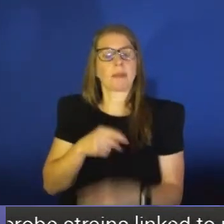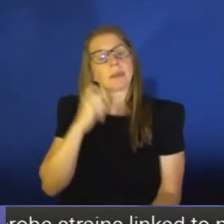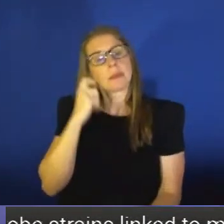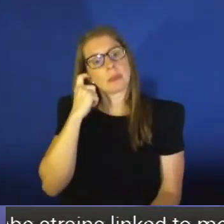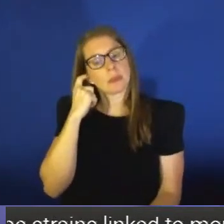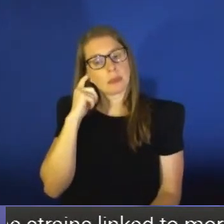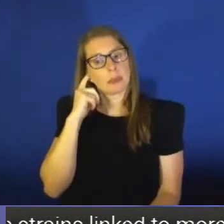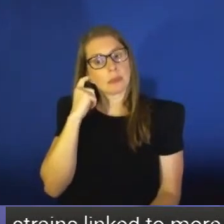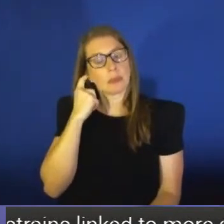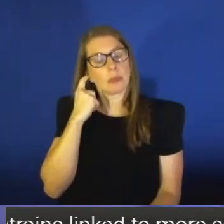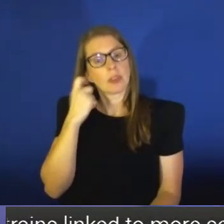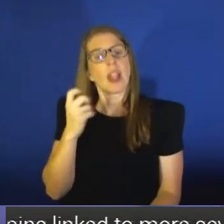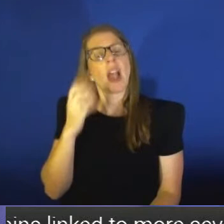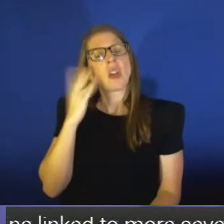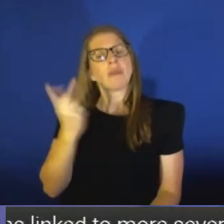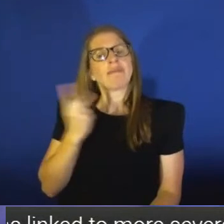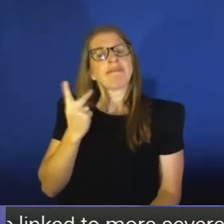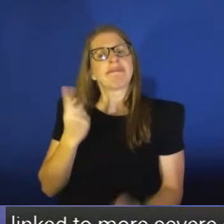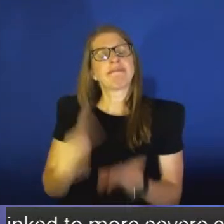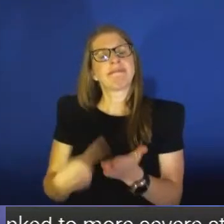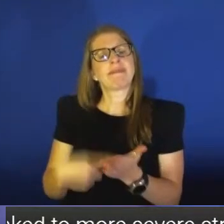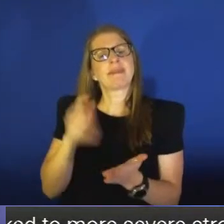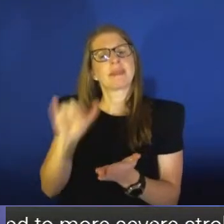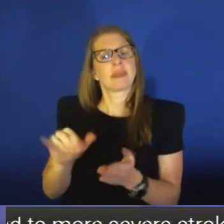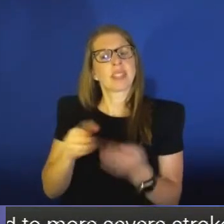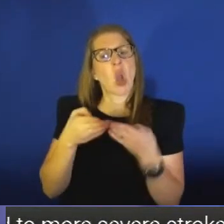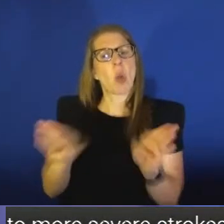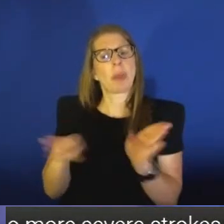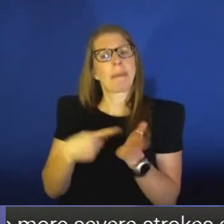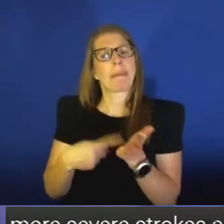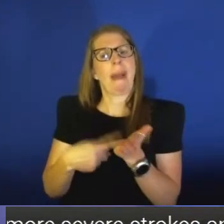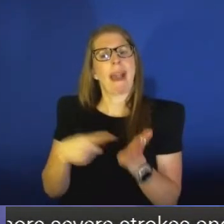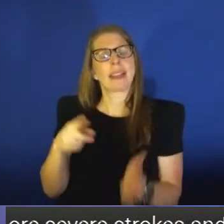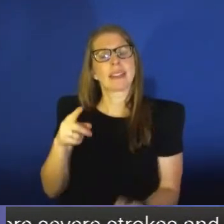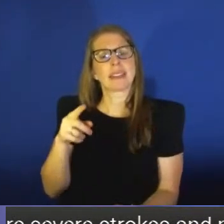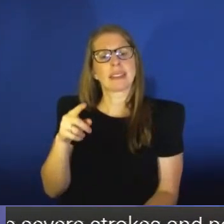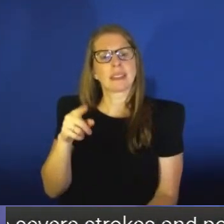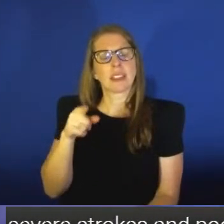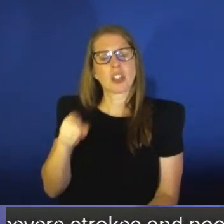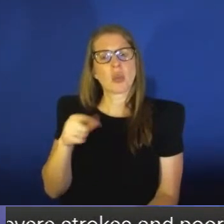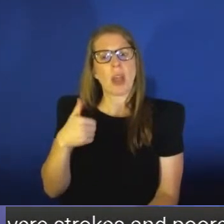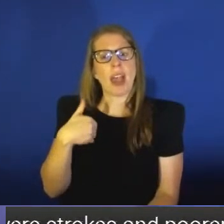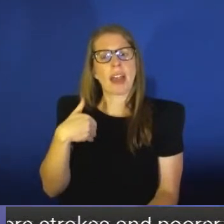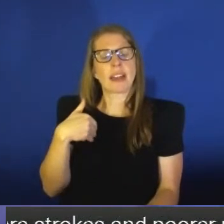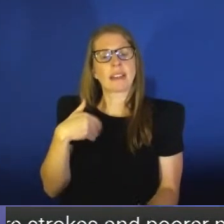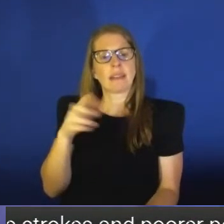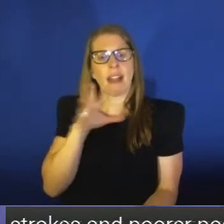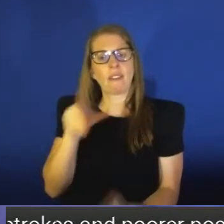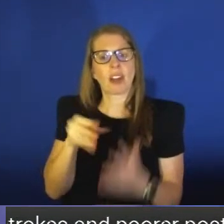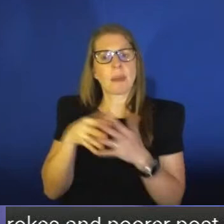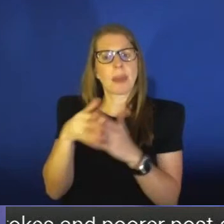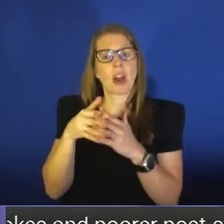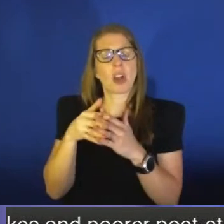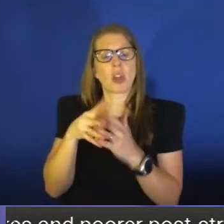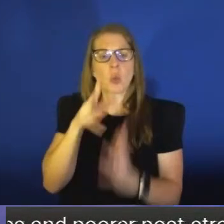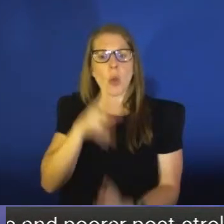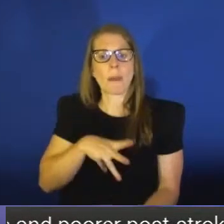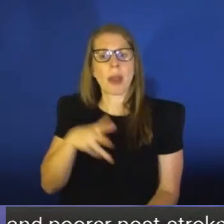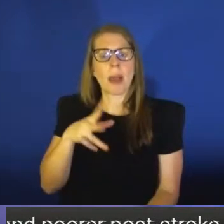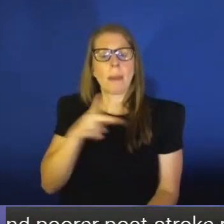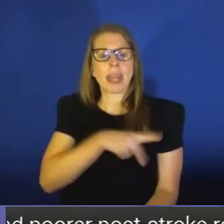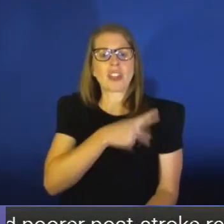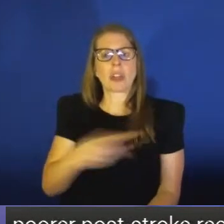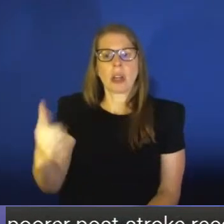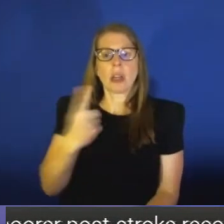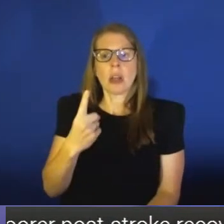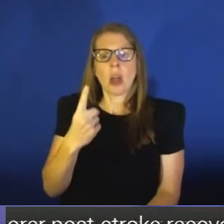mics once, about how important it was. You had a guest on, African-American woman, who said that a patient came in and said, wow, the fact that you